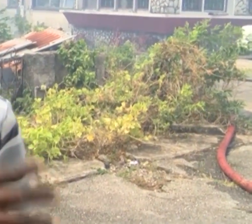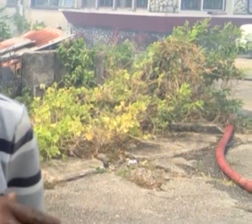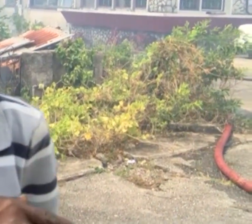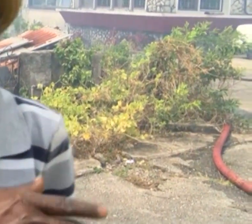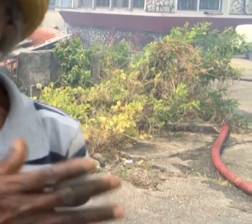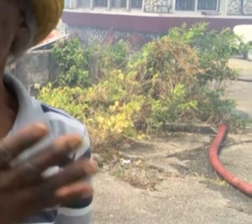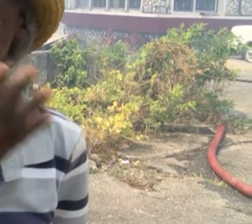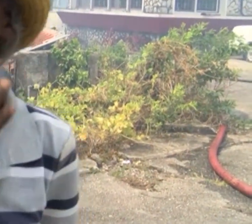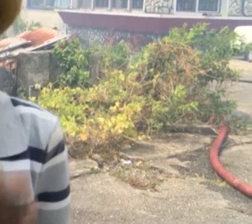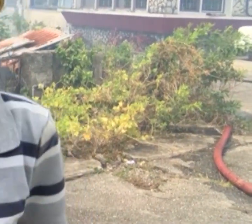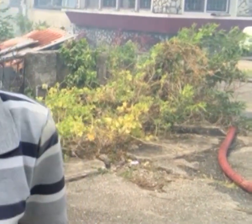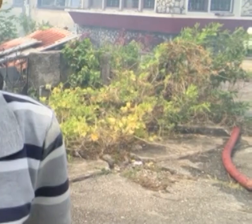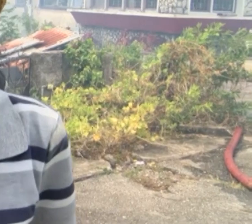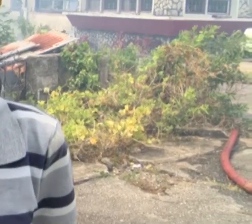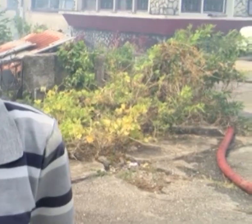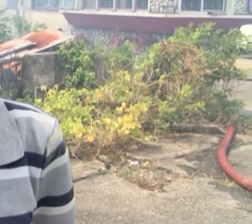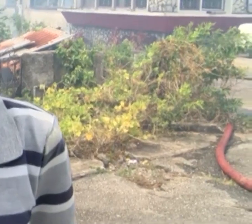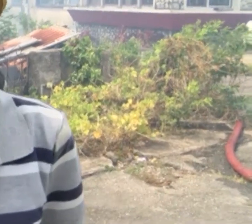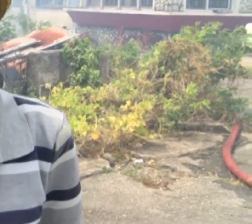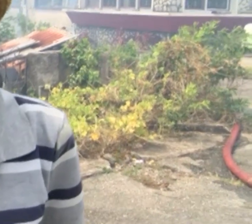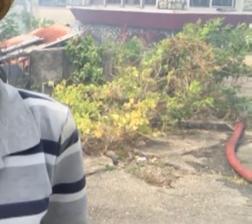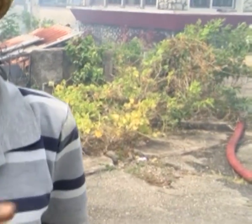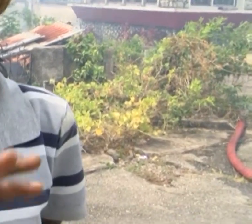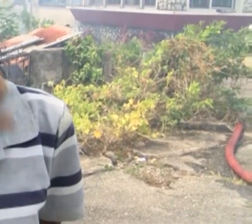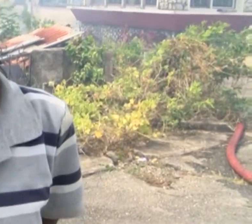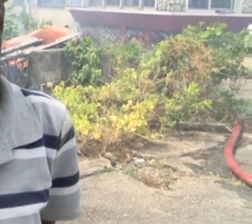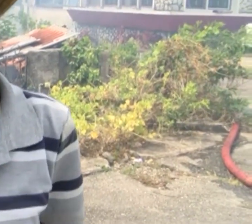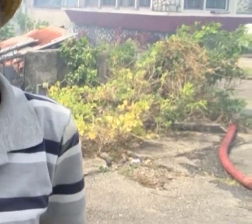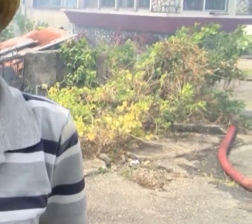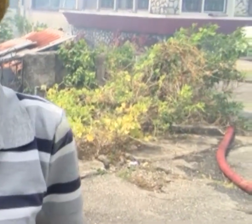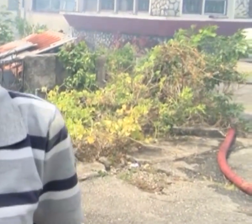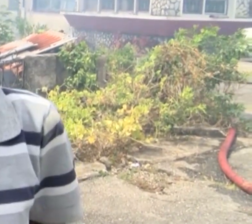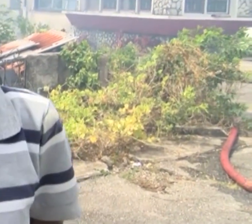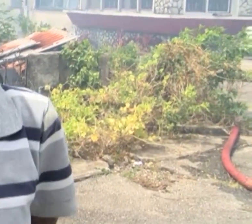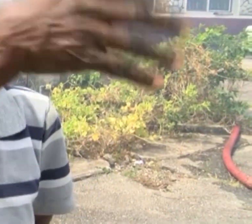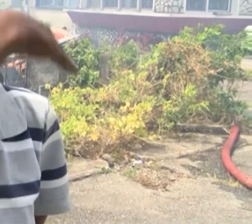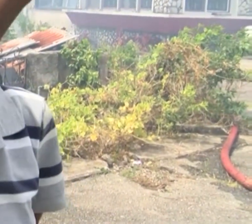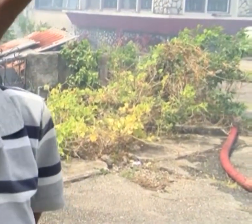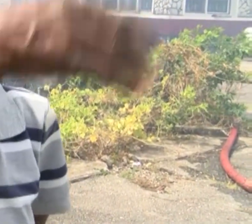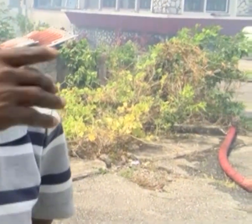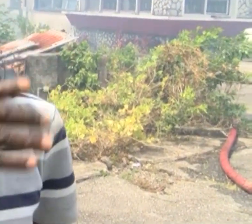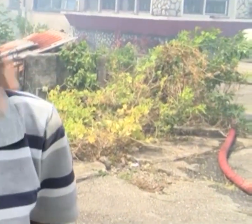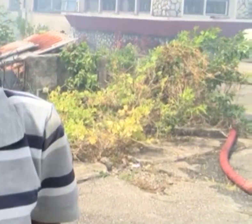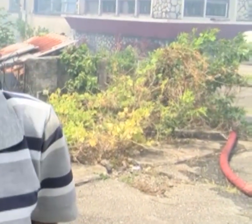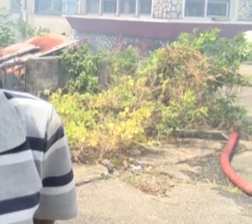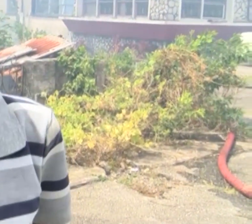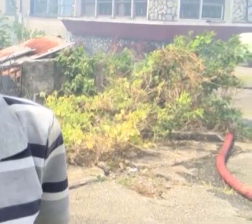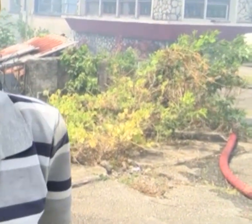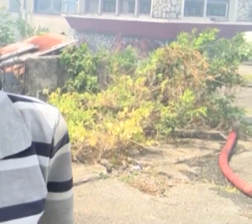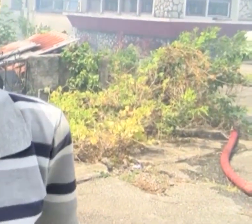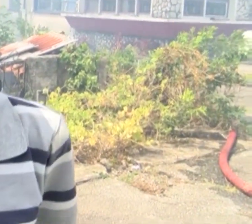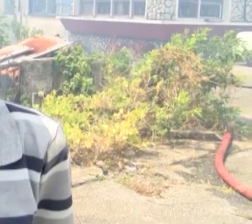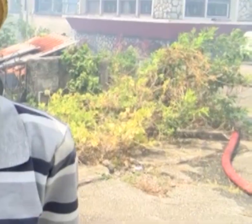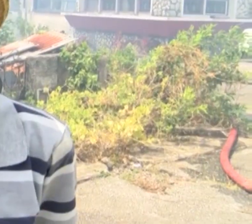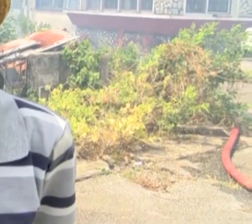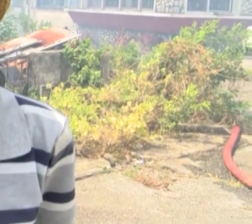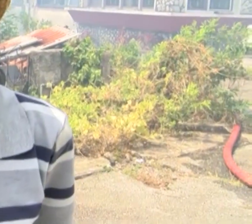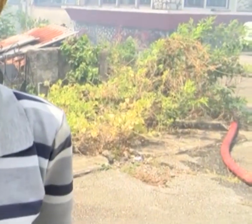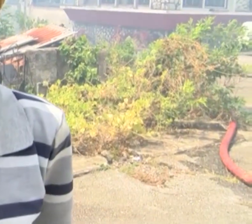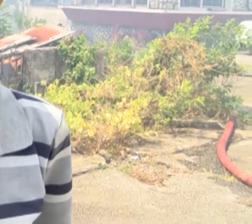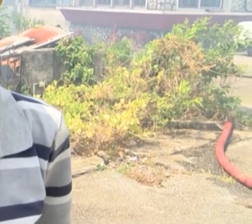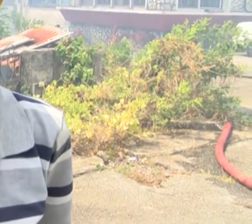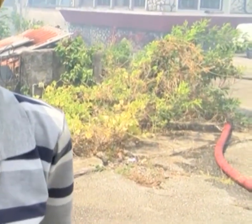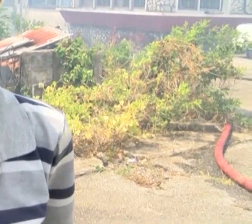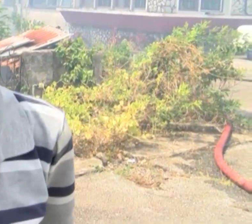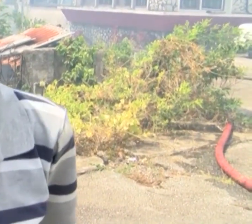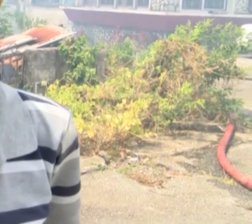seemingly afterwards, it started again. We were just smoking, but then it exploded and it started traveling. So we called the fire engine again. So